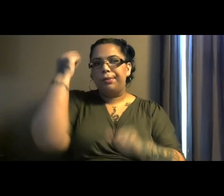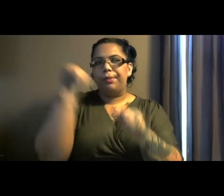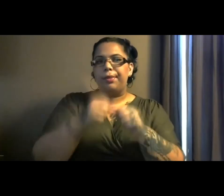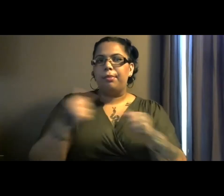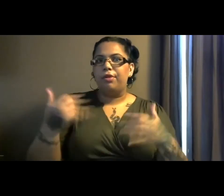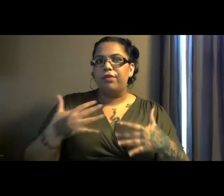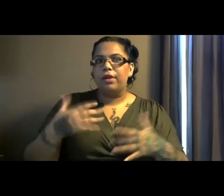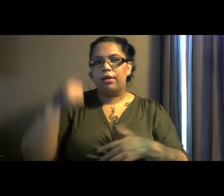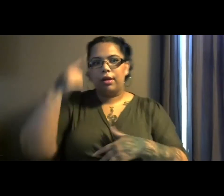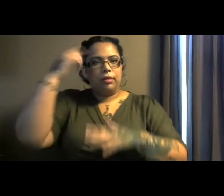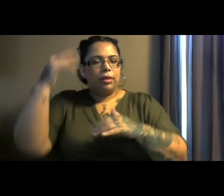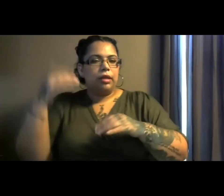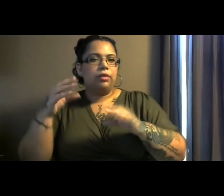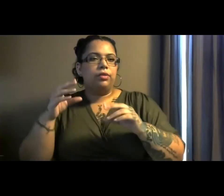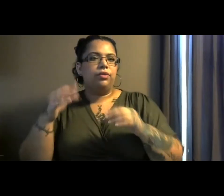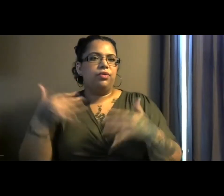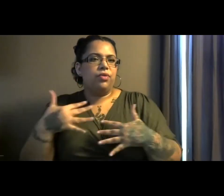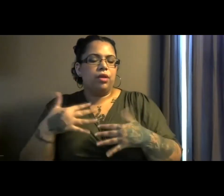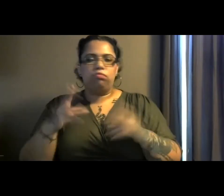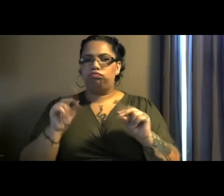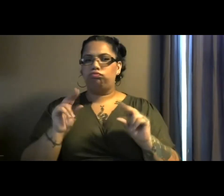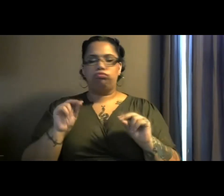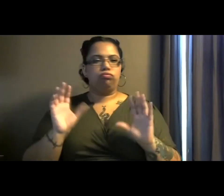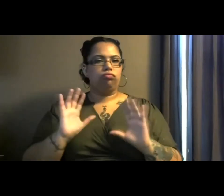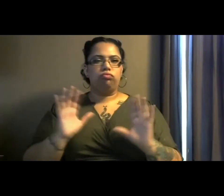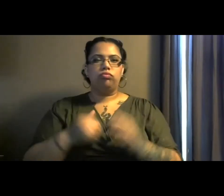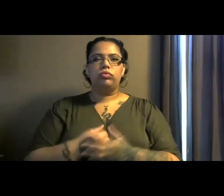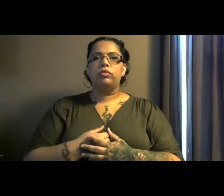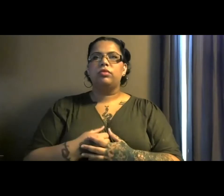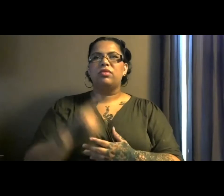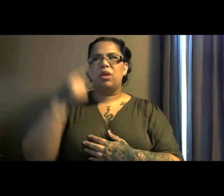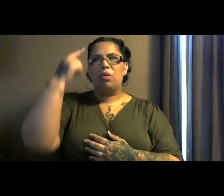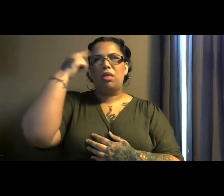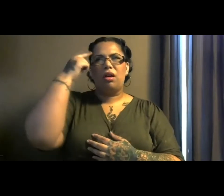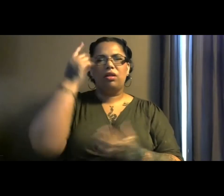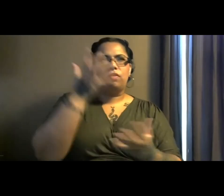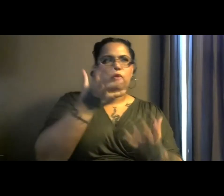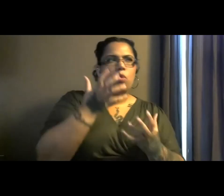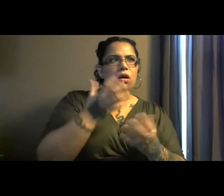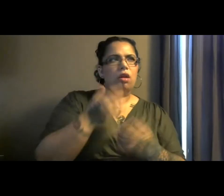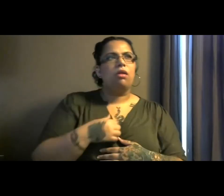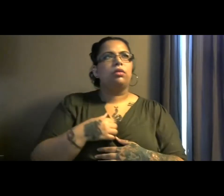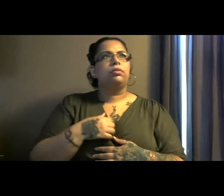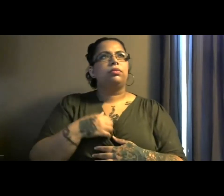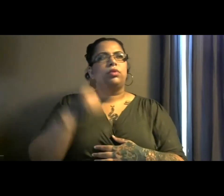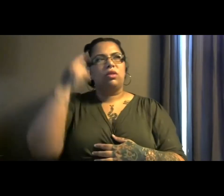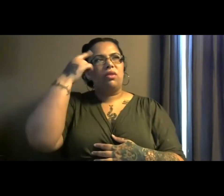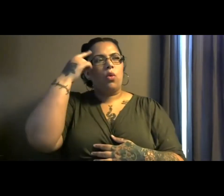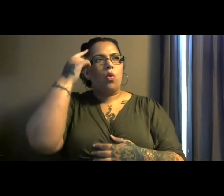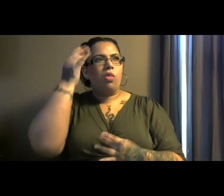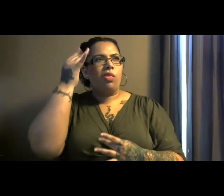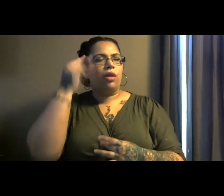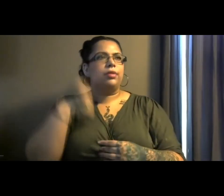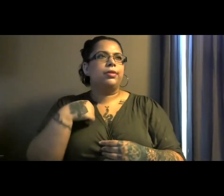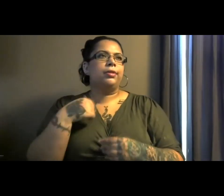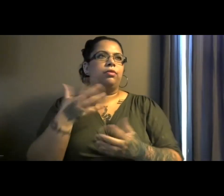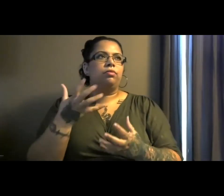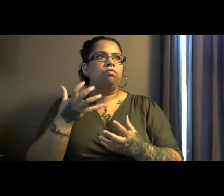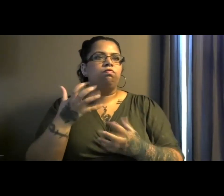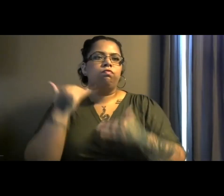fear. There is no thought of want or lack or limitation in this mind. This mind